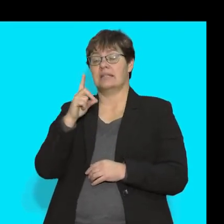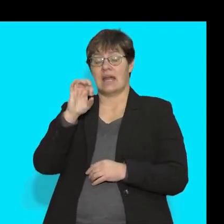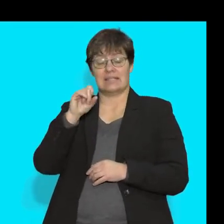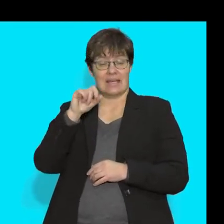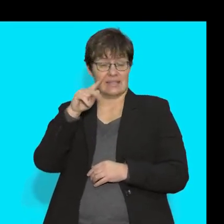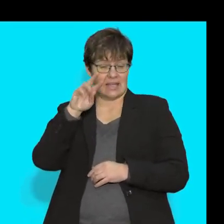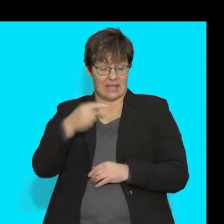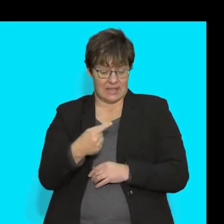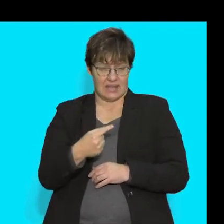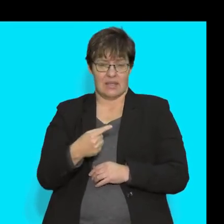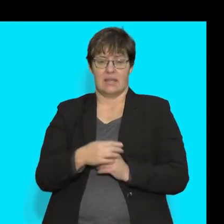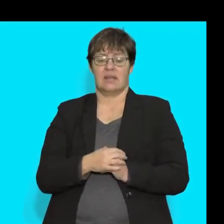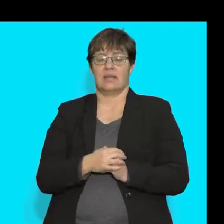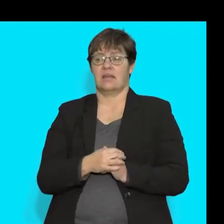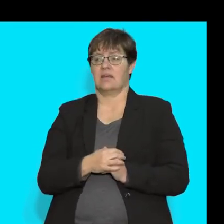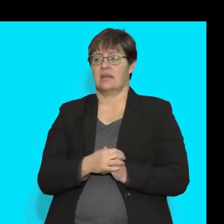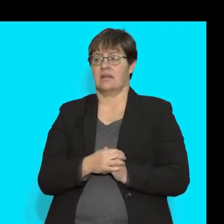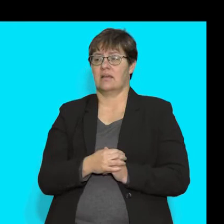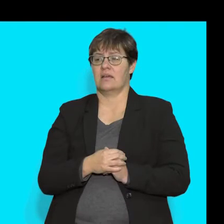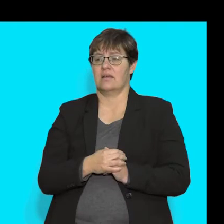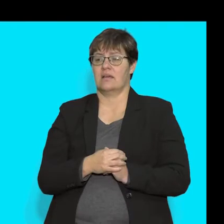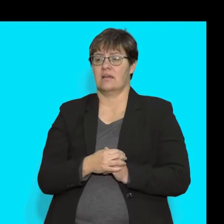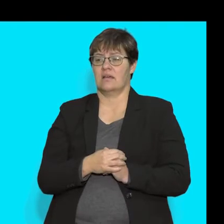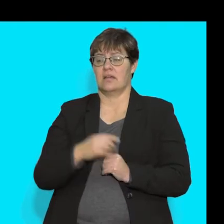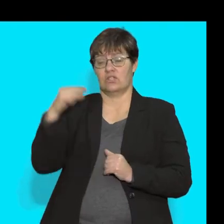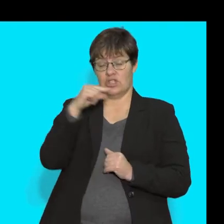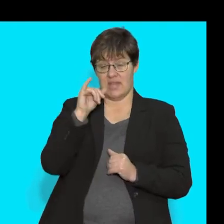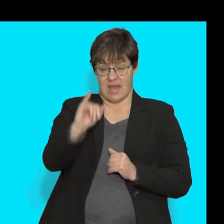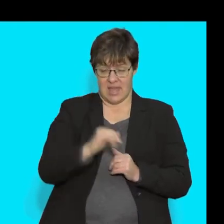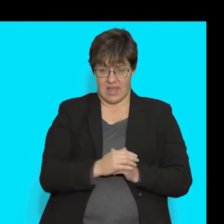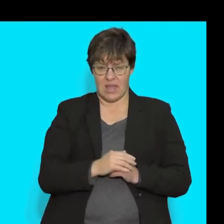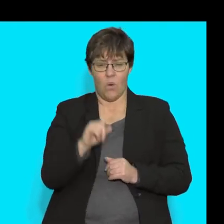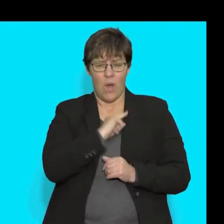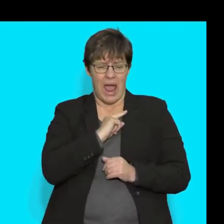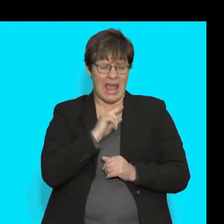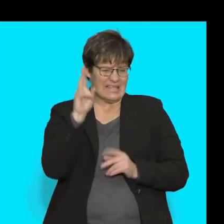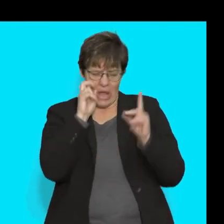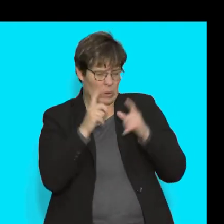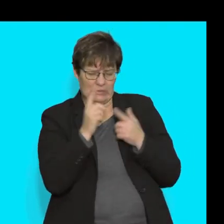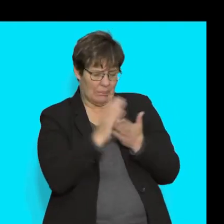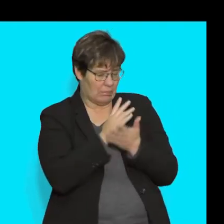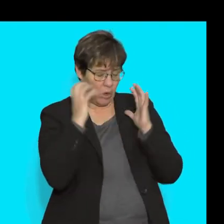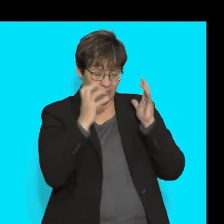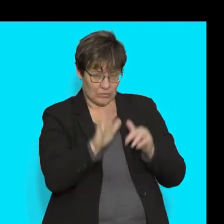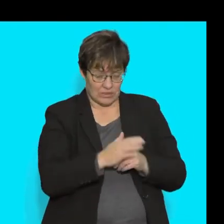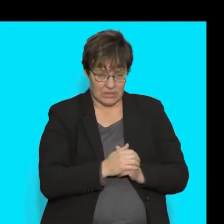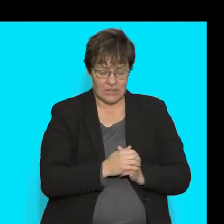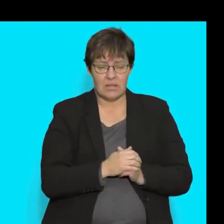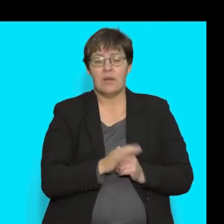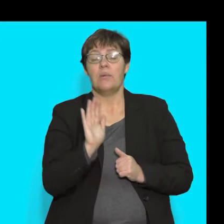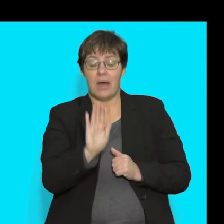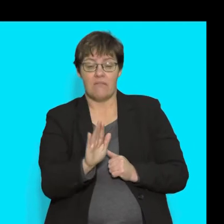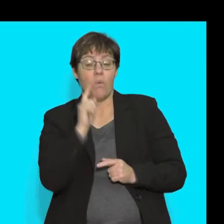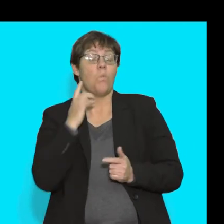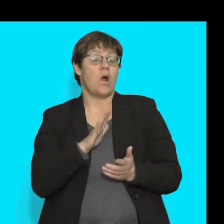Guys, this J and G are really, really confusing because they kind of sound the same at times.